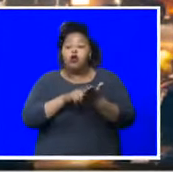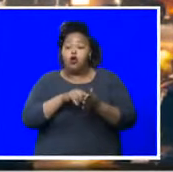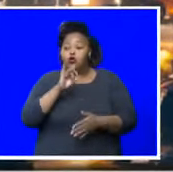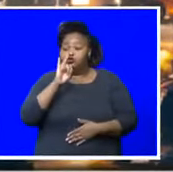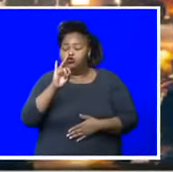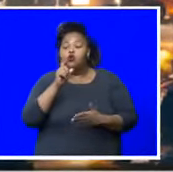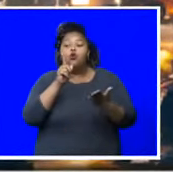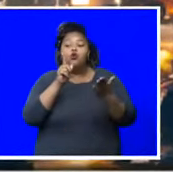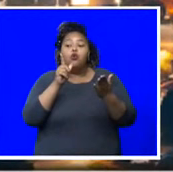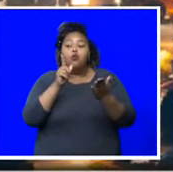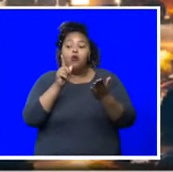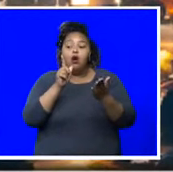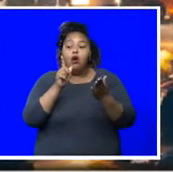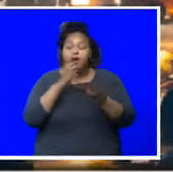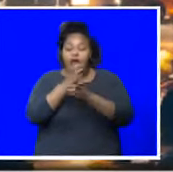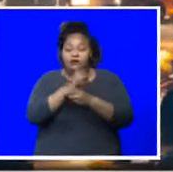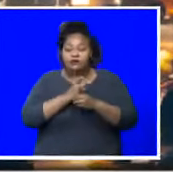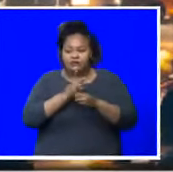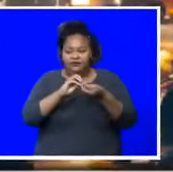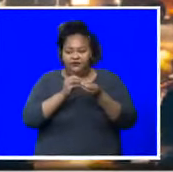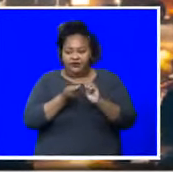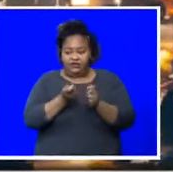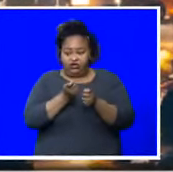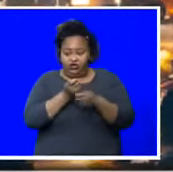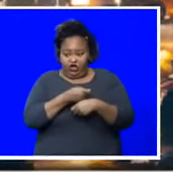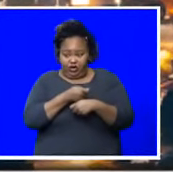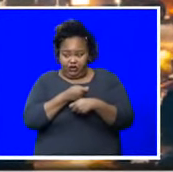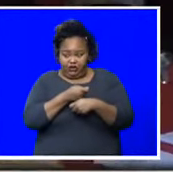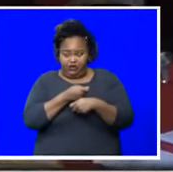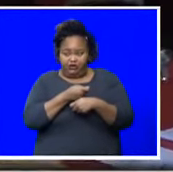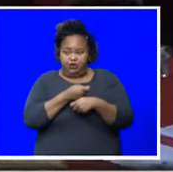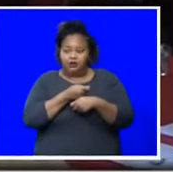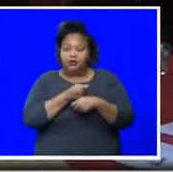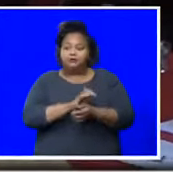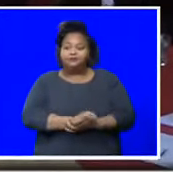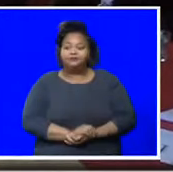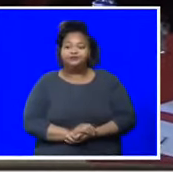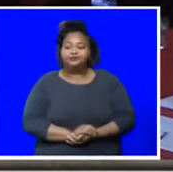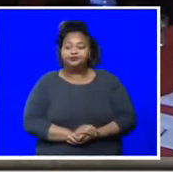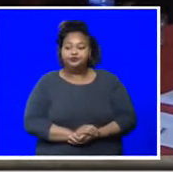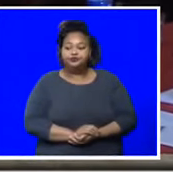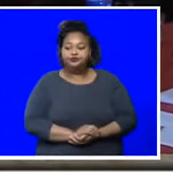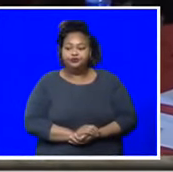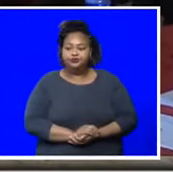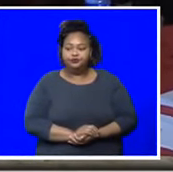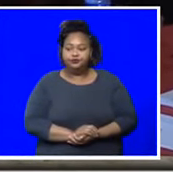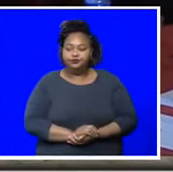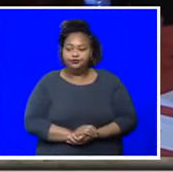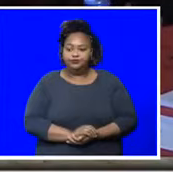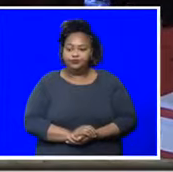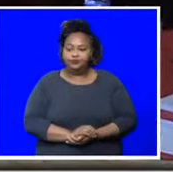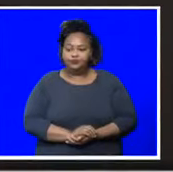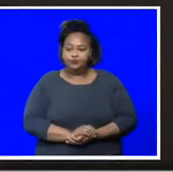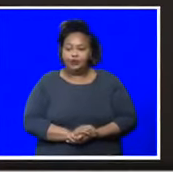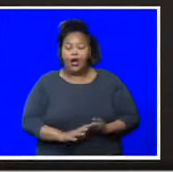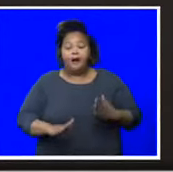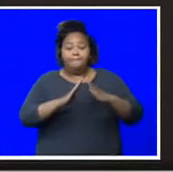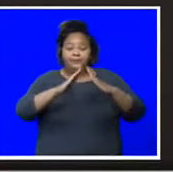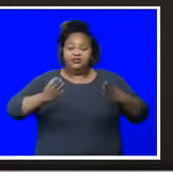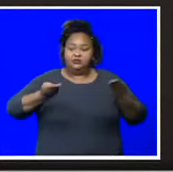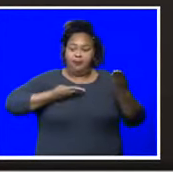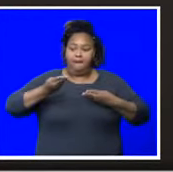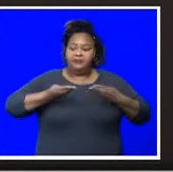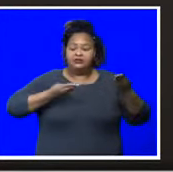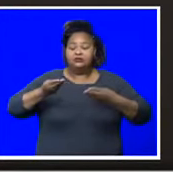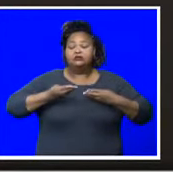cooperative bill namhlanje kubanjelwe ehotela lasesibane. Litiko letemabhizinisi lihlangene netimbunga kukhulumisa kubuketwe